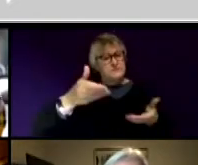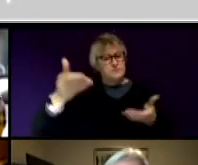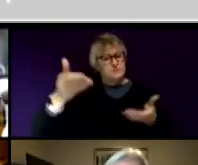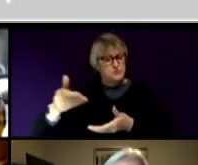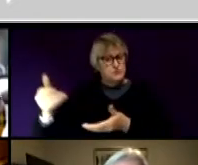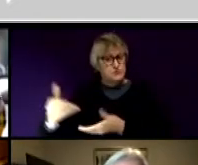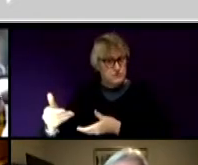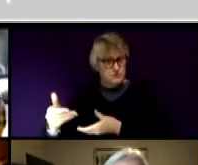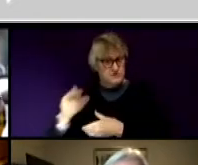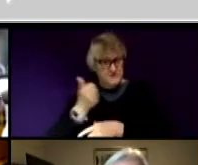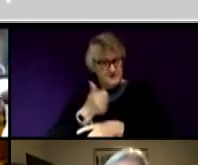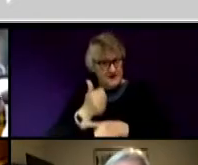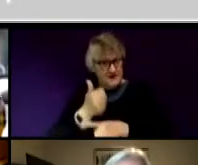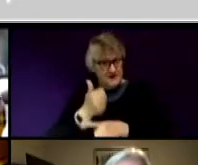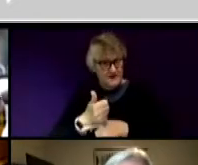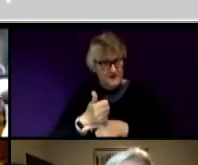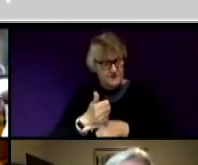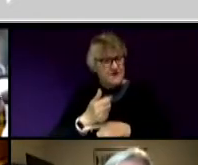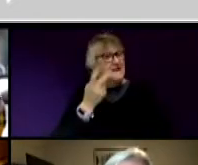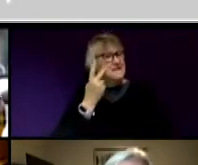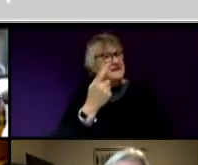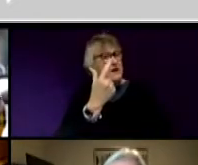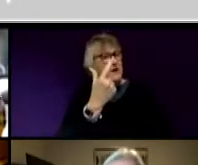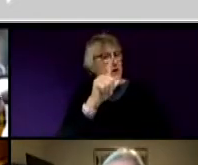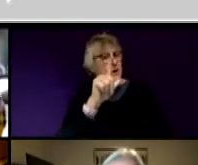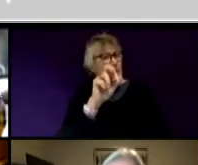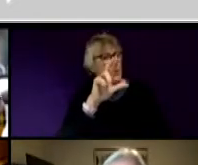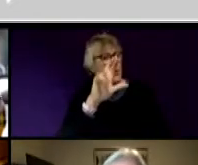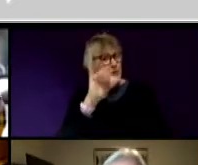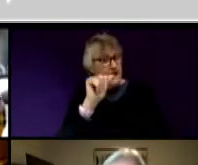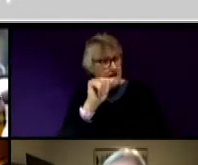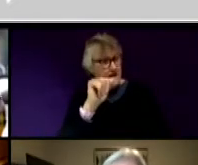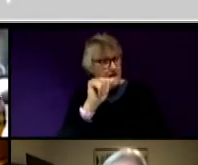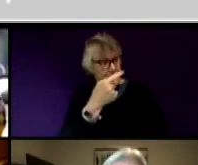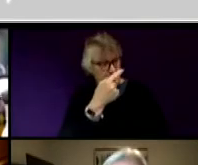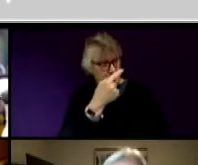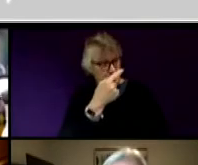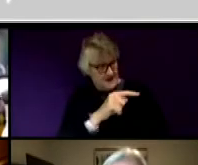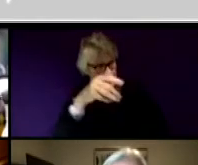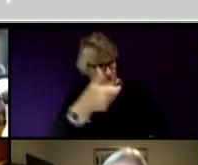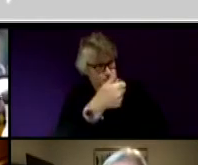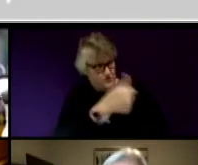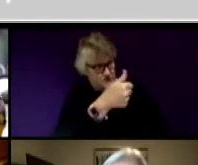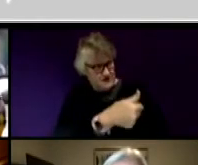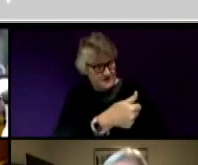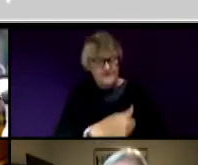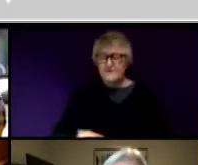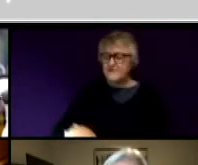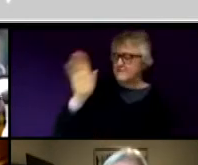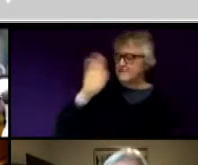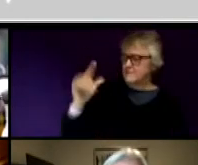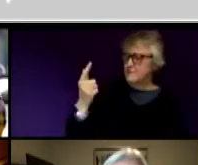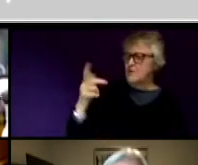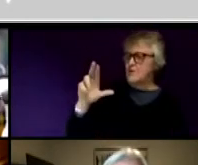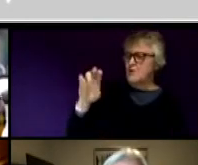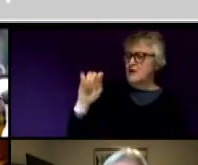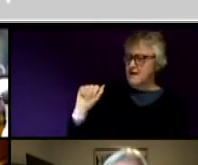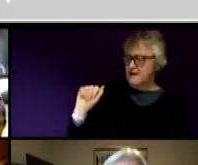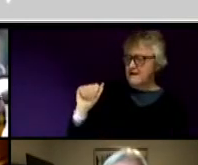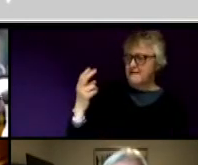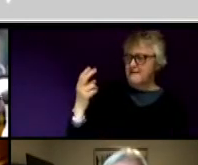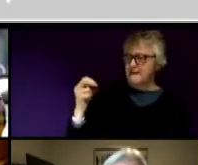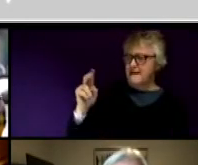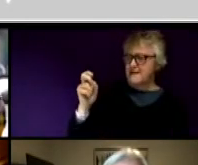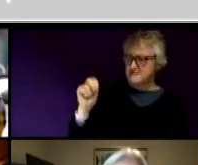I see Gloria. Gloria, would you like to introduce yourself? My name is Gloria Canson. My pronouns are she and